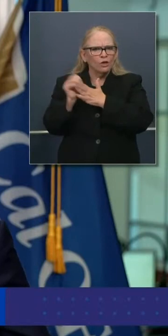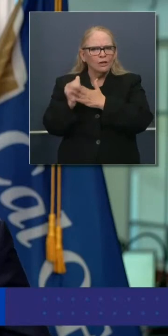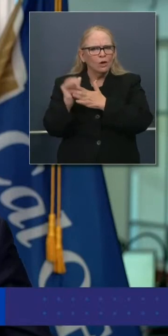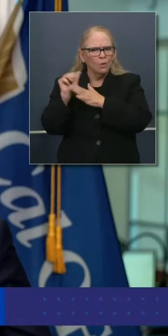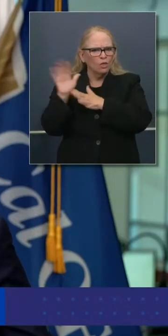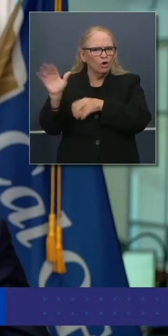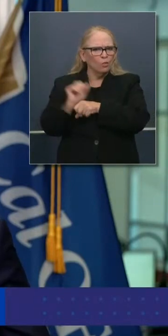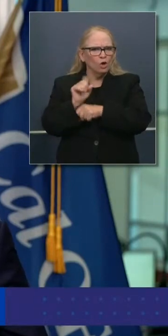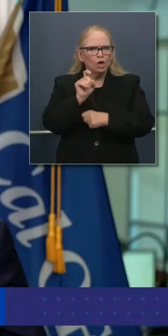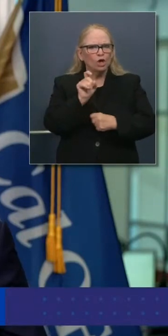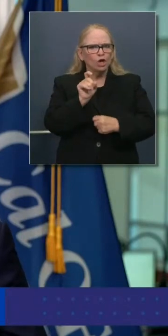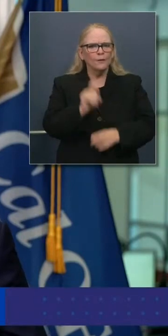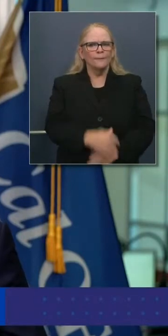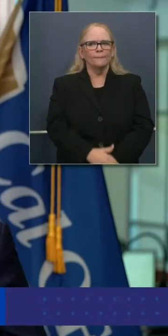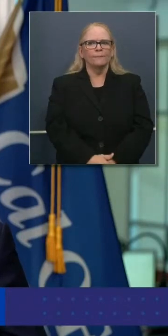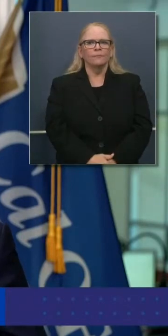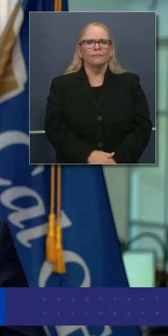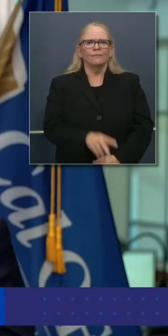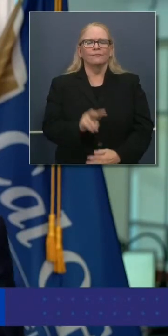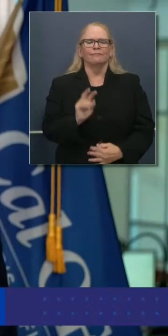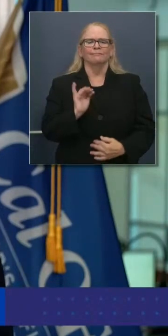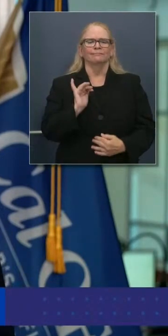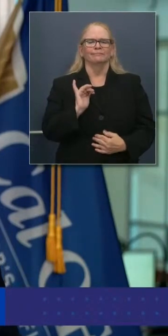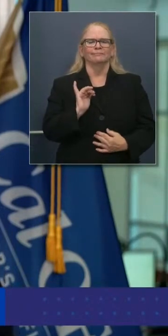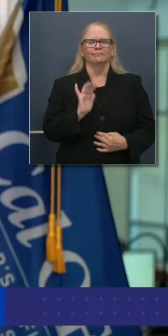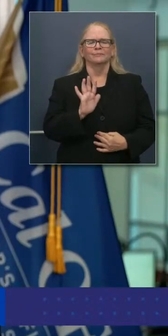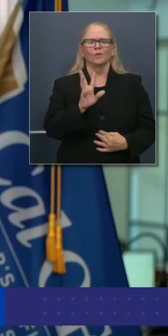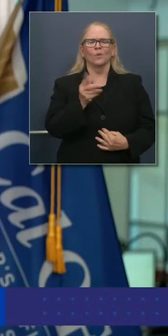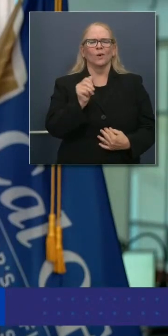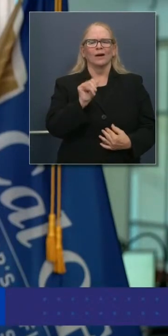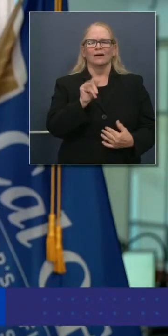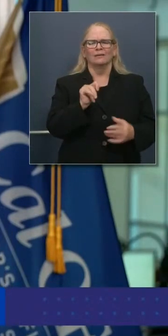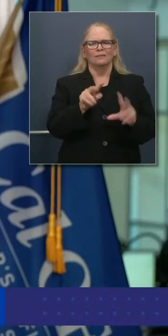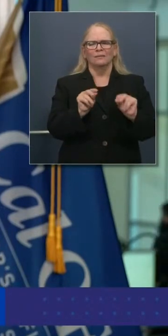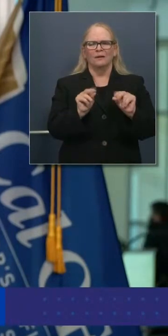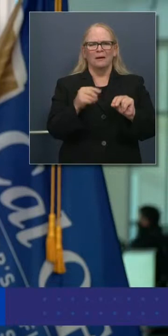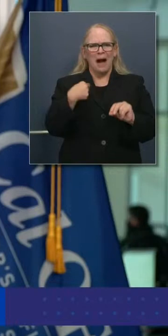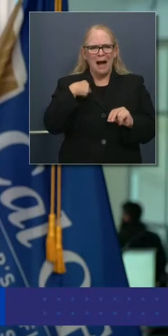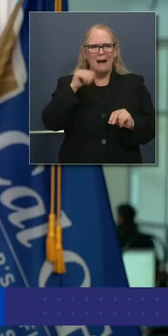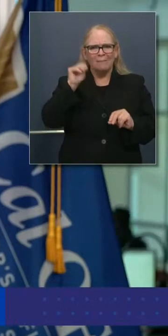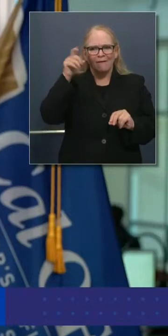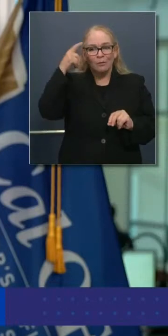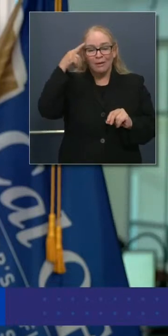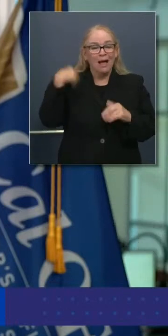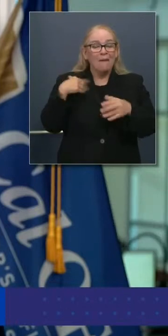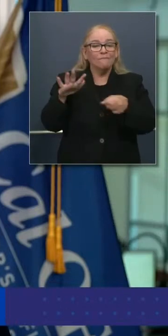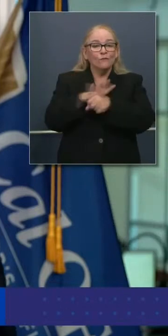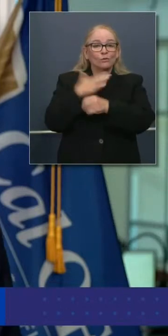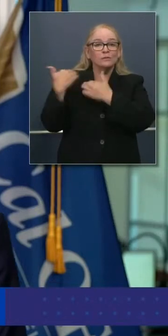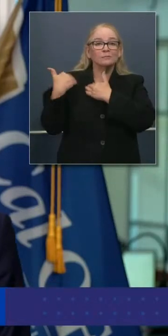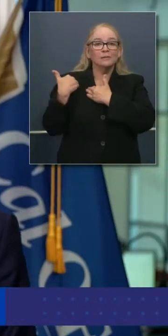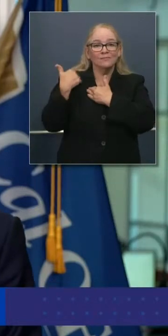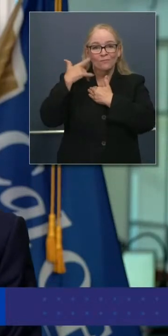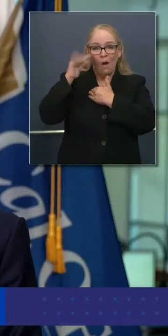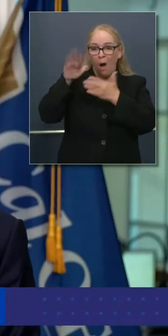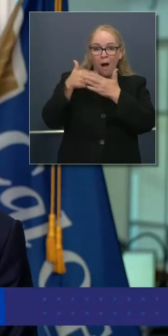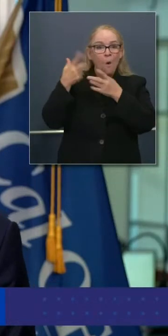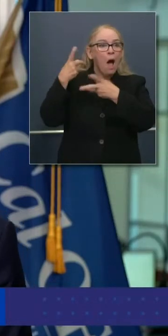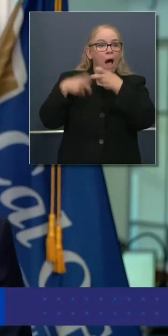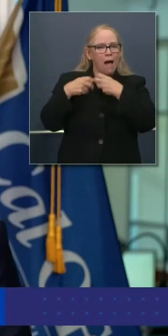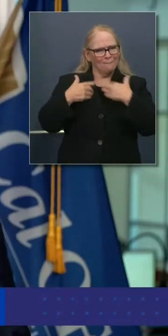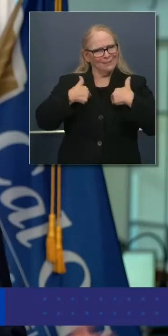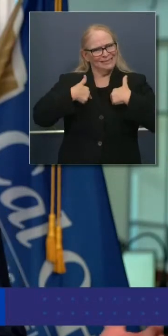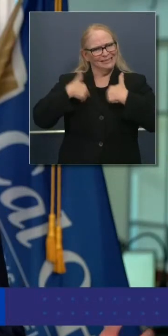me for being human here. I'm governor. The buck stops with me. You want accountability? It's with the state. It's with the